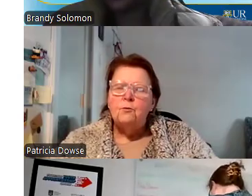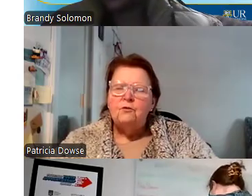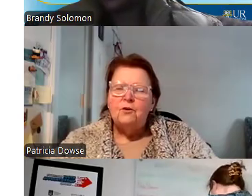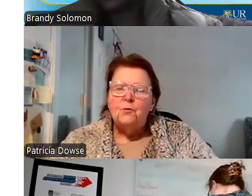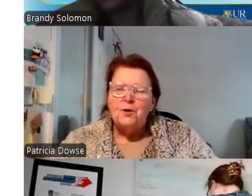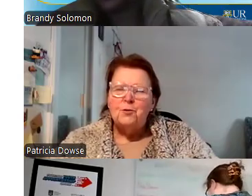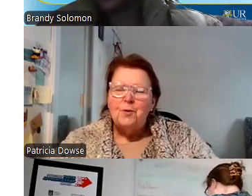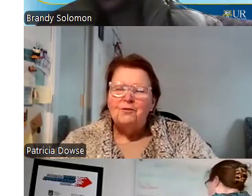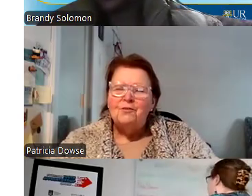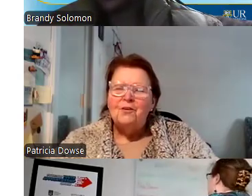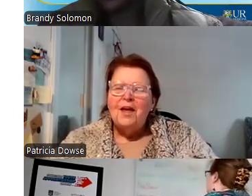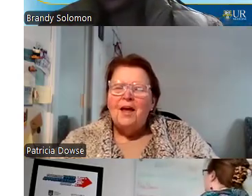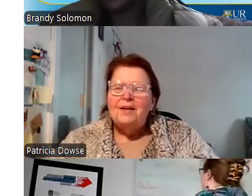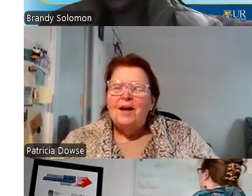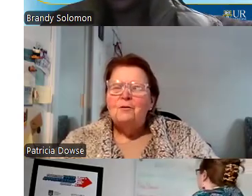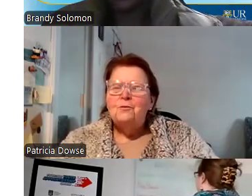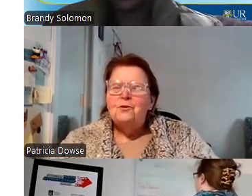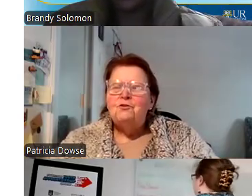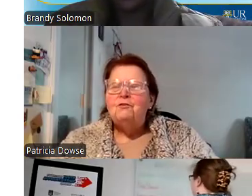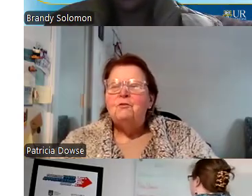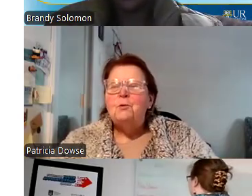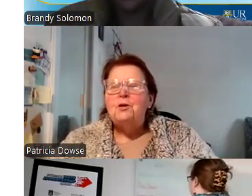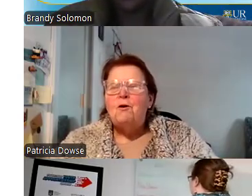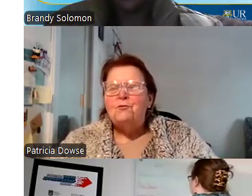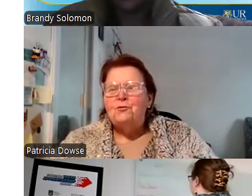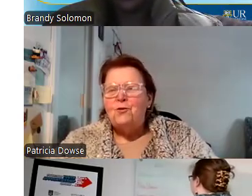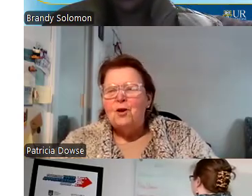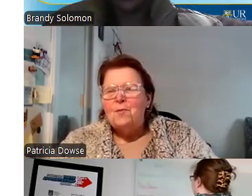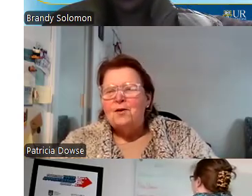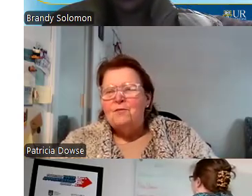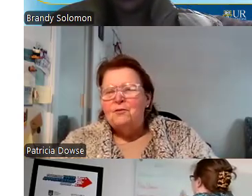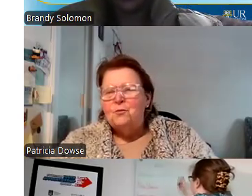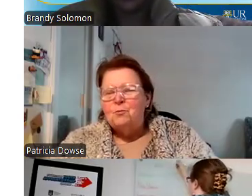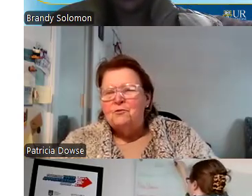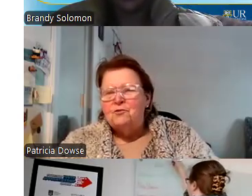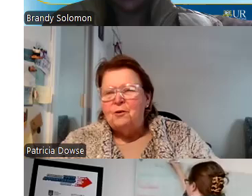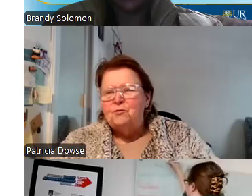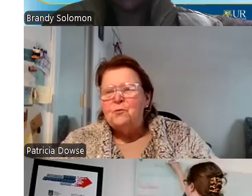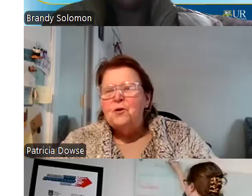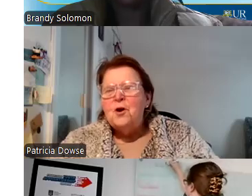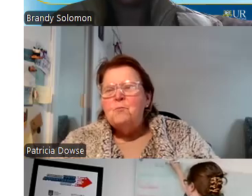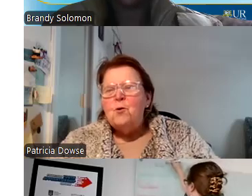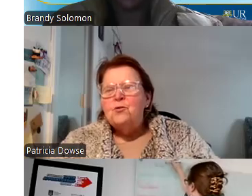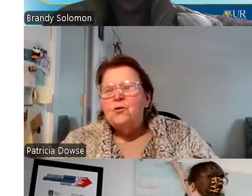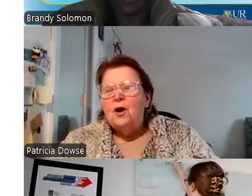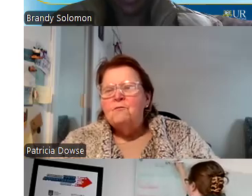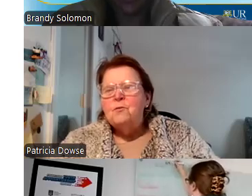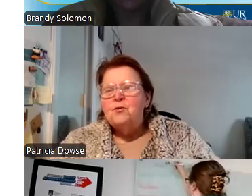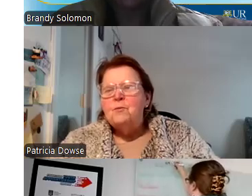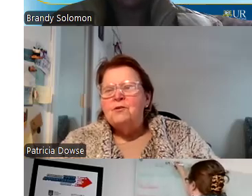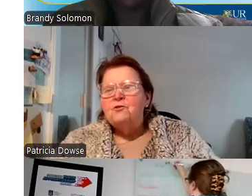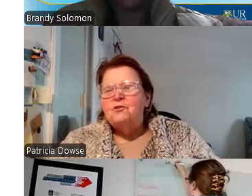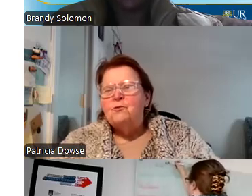life Rosies on a regular basis. And now the Chief Disability Office is talking about advanced to apprenticeship. So both